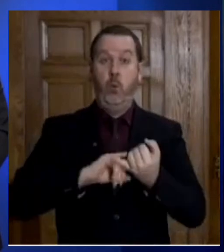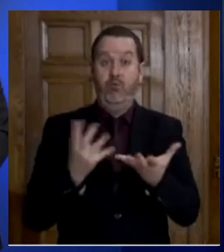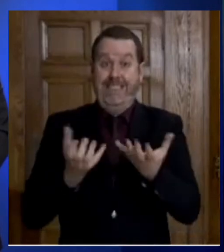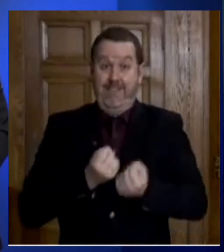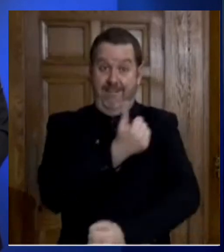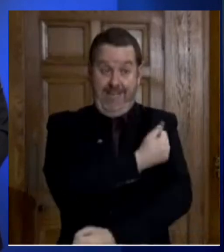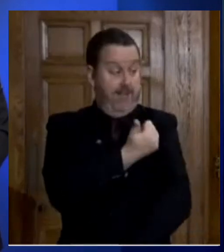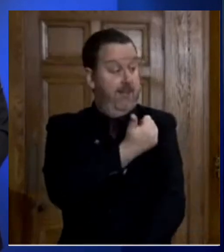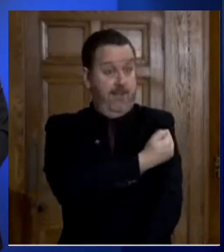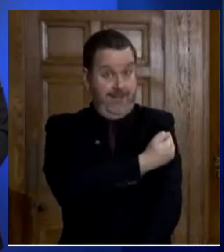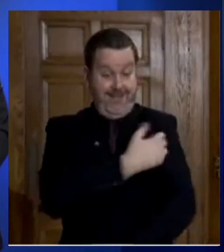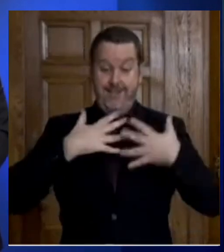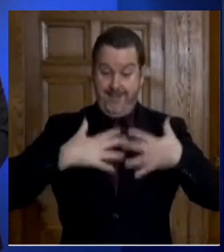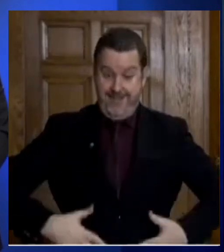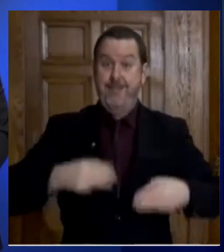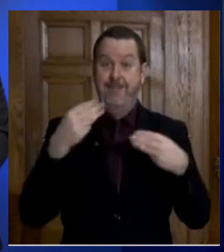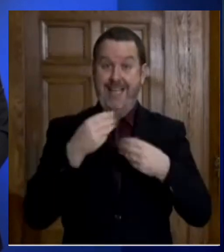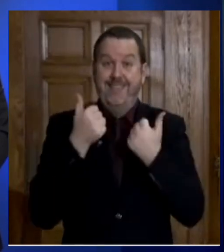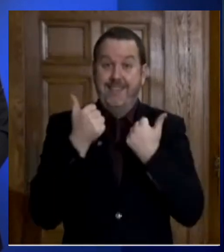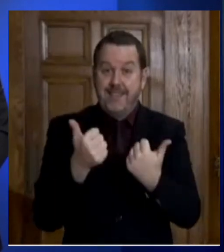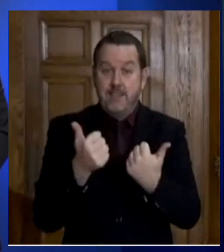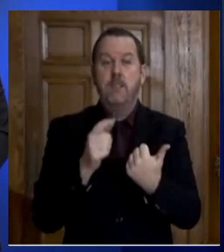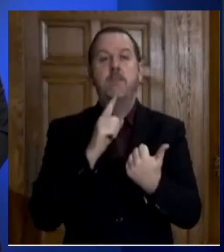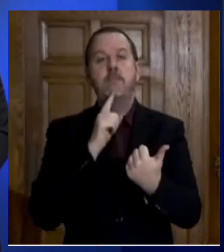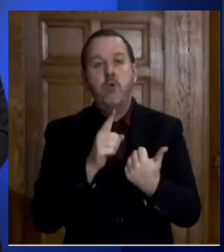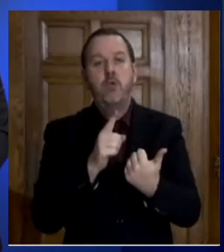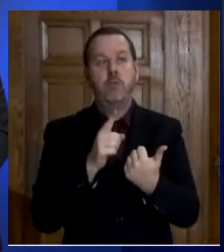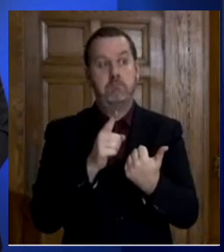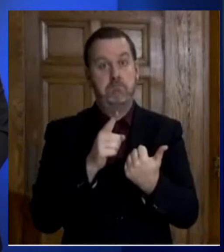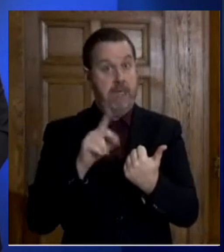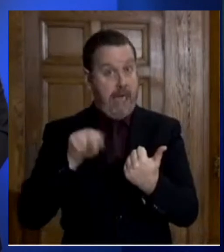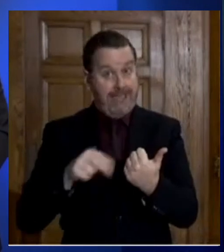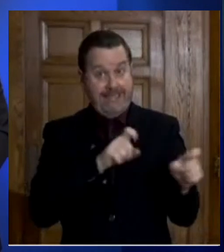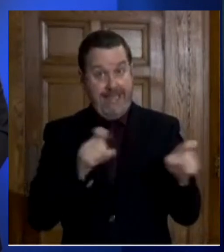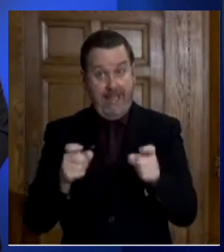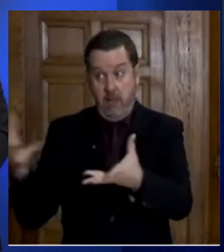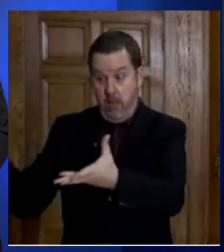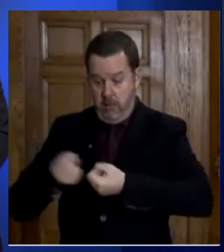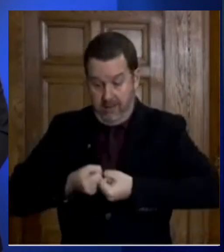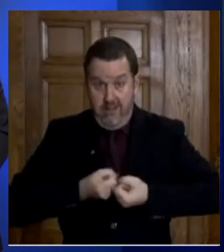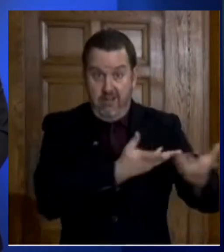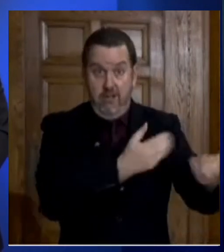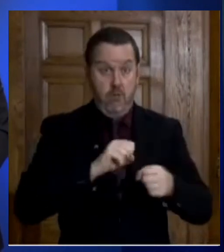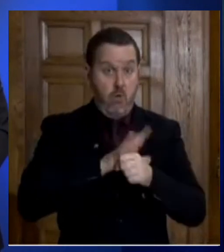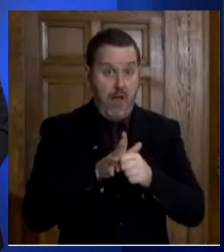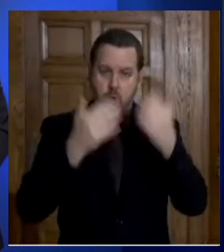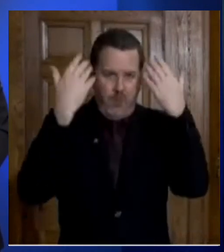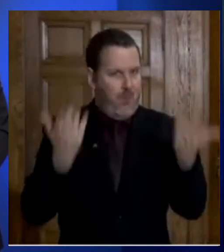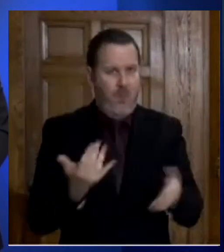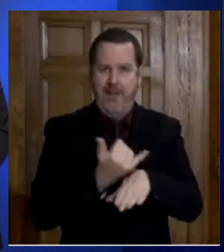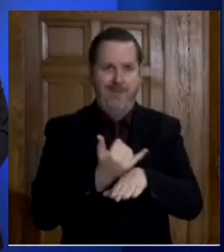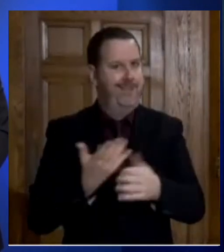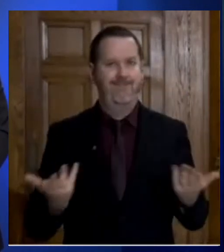we don't yet know what they bring in terms of infectiousness and transmission to others. They